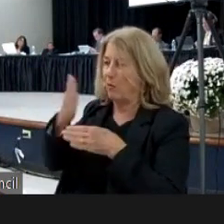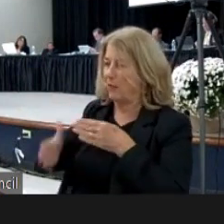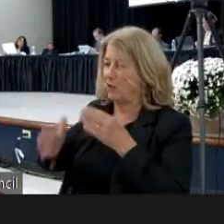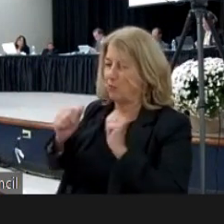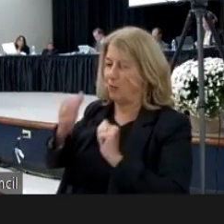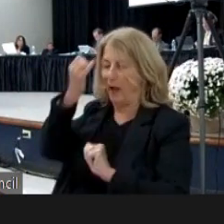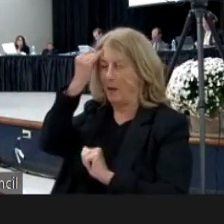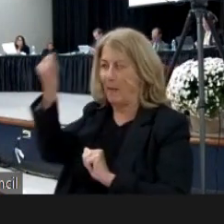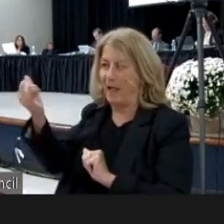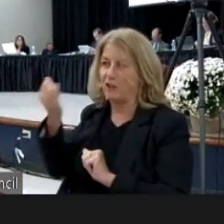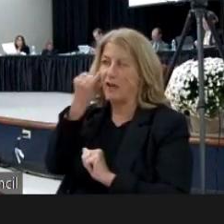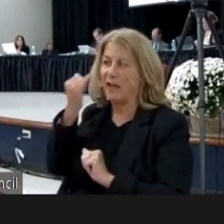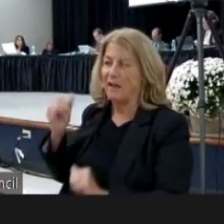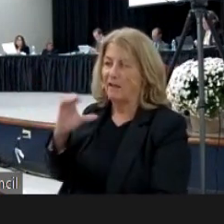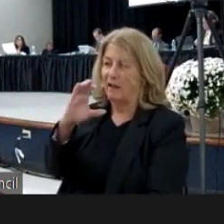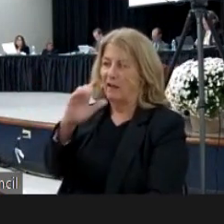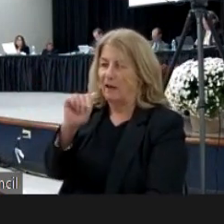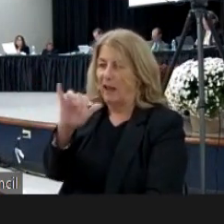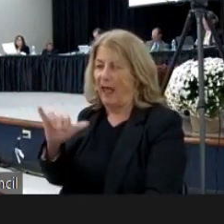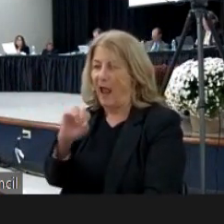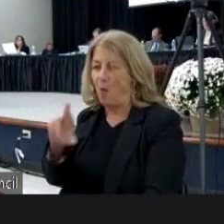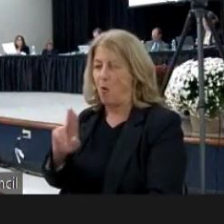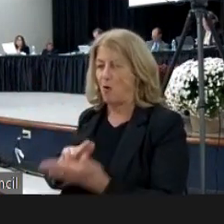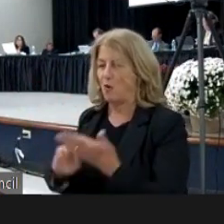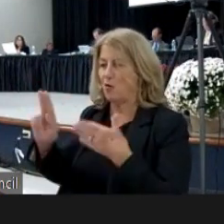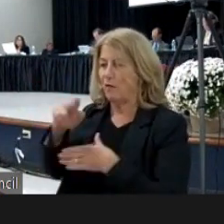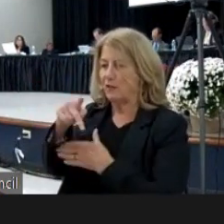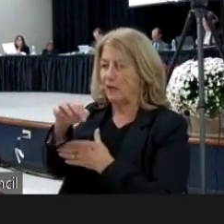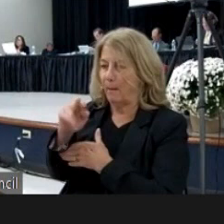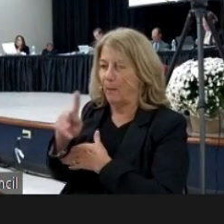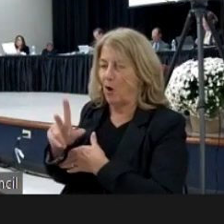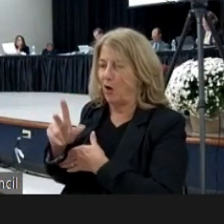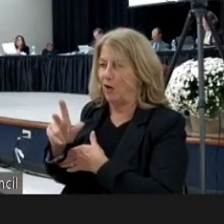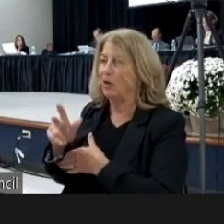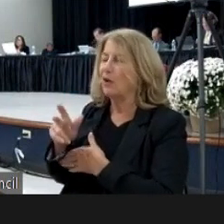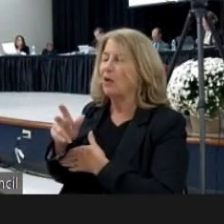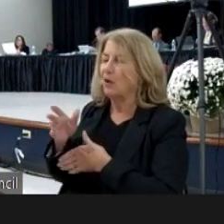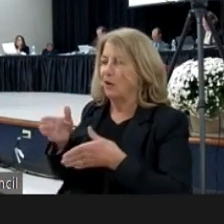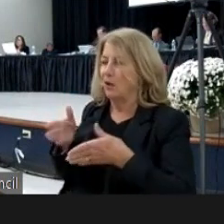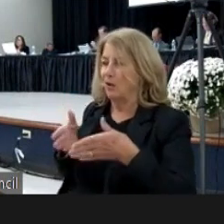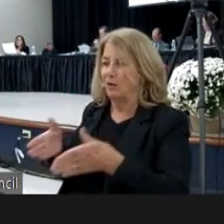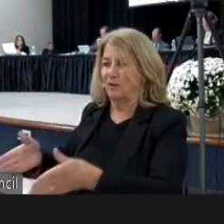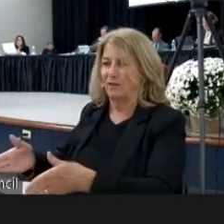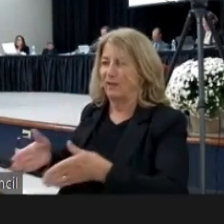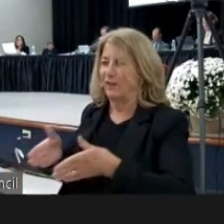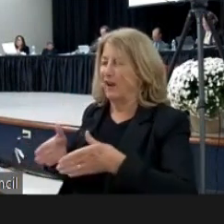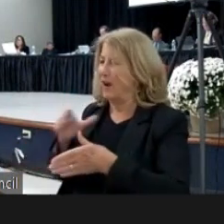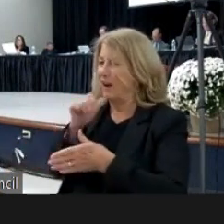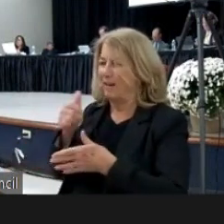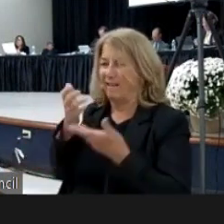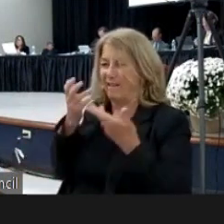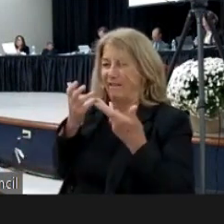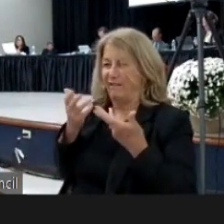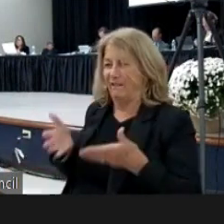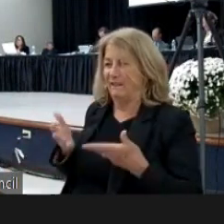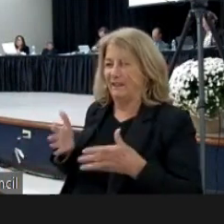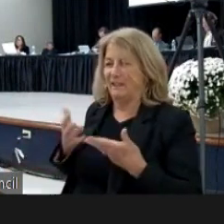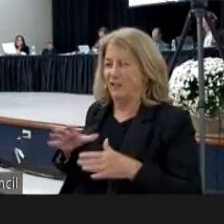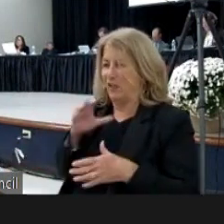if Clay or University Park are not done, torn up, not finished, no